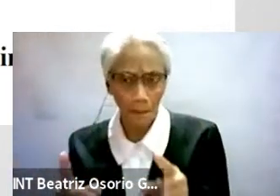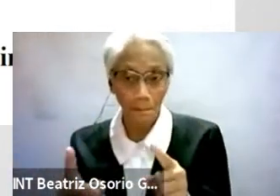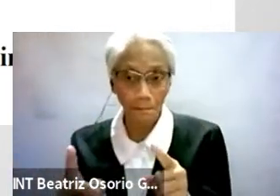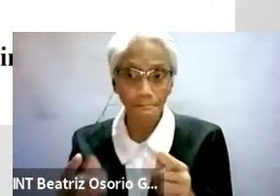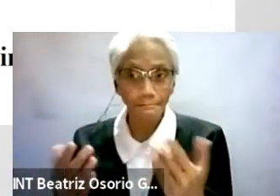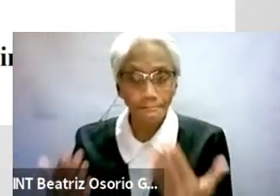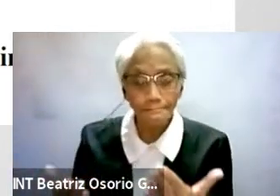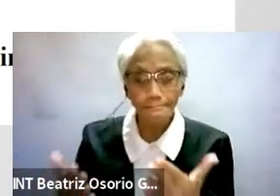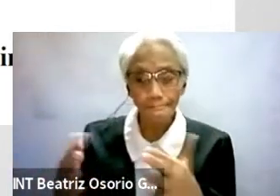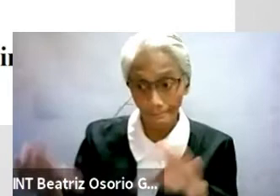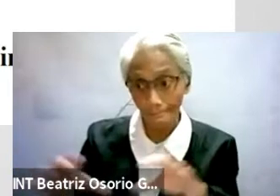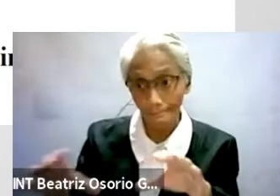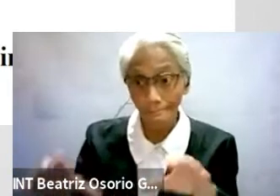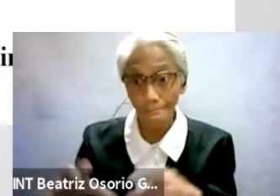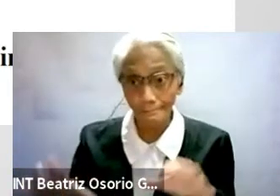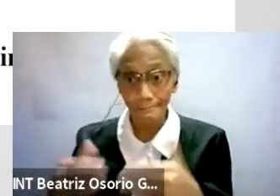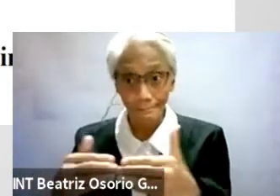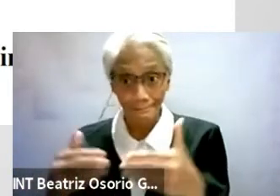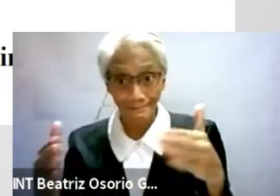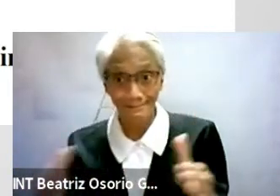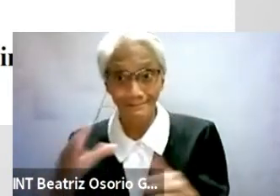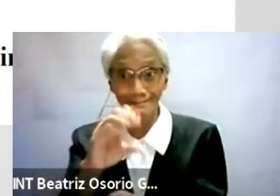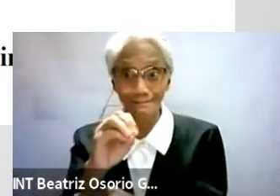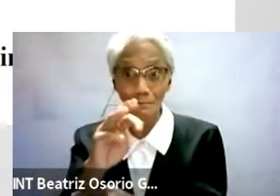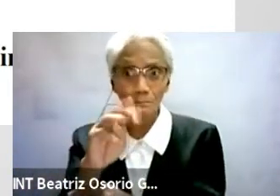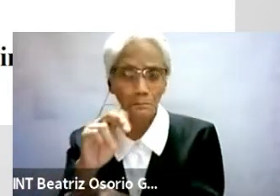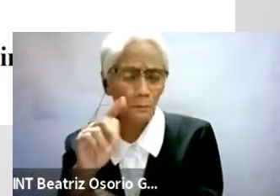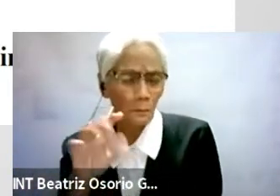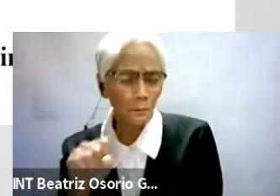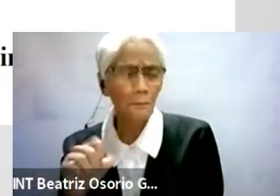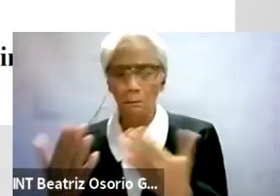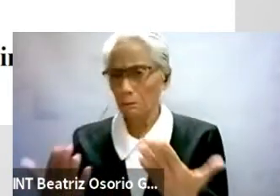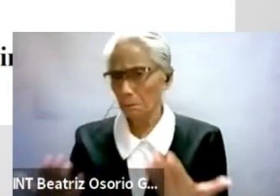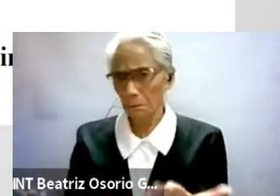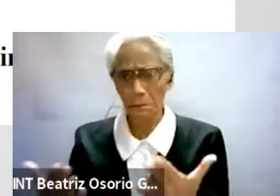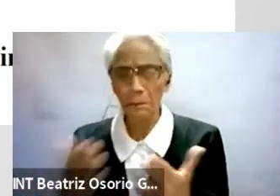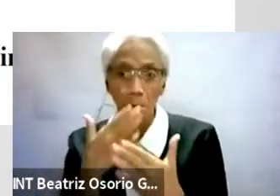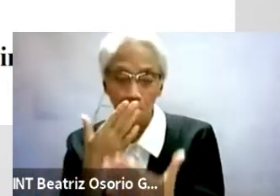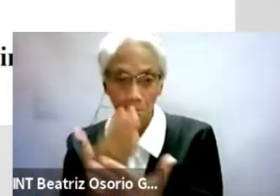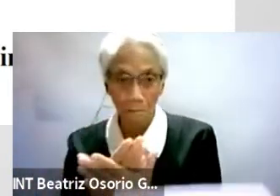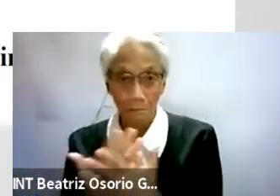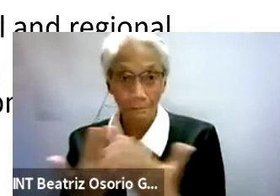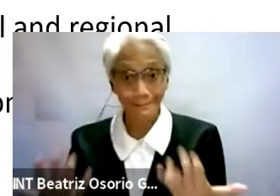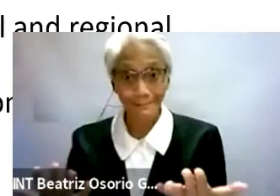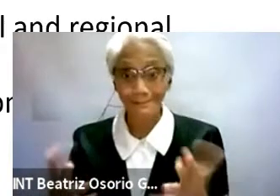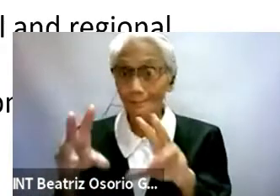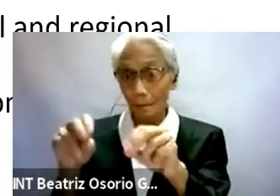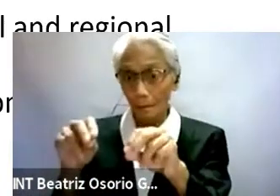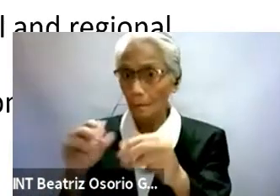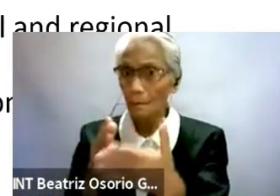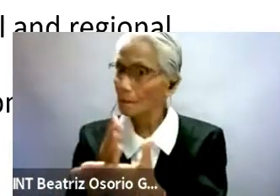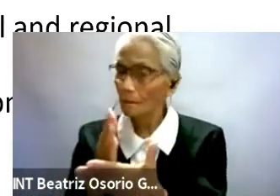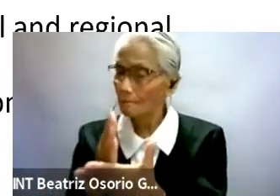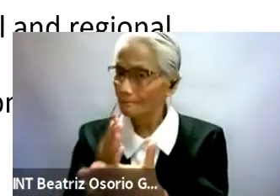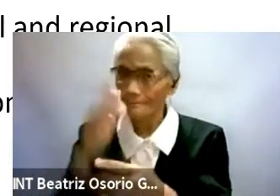but in addition to the inner workings of a general comment have to be very precise. Next slide, please. No rights can be